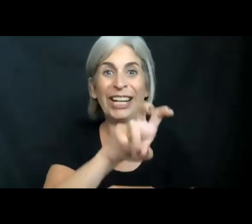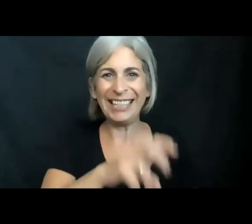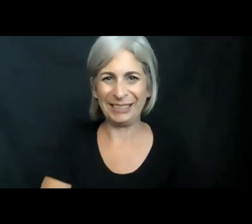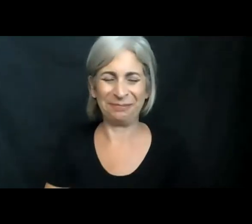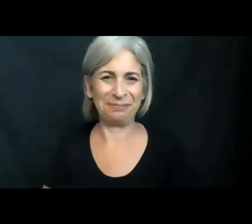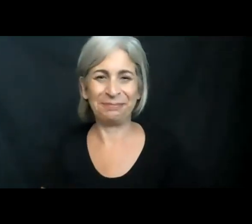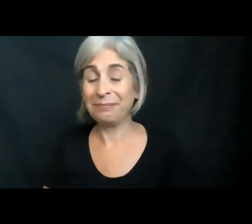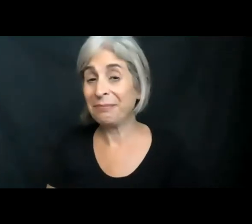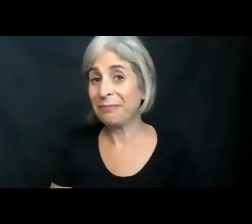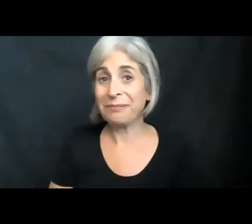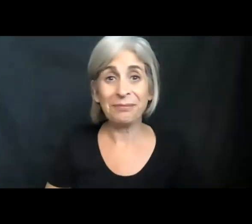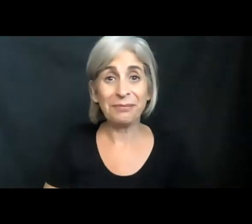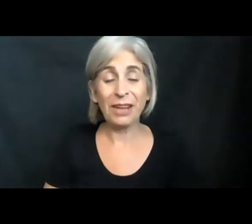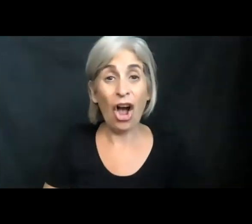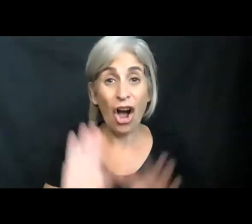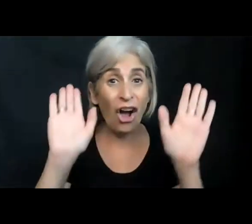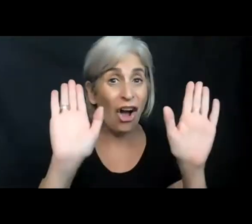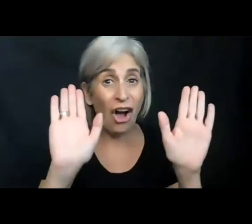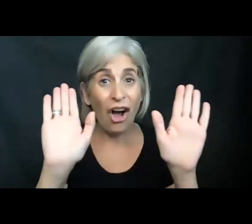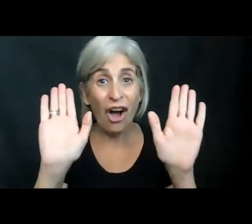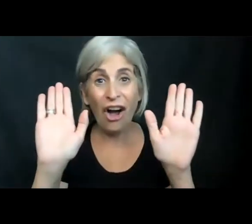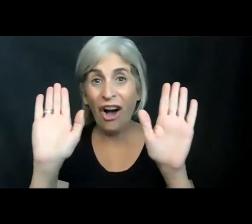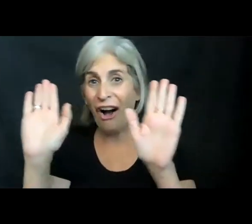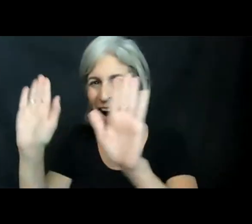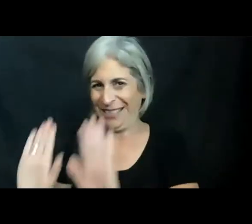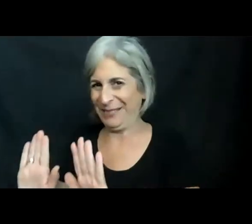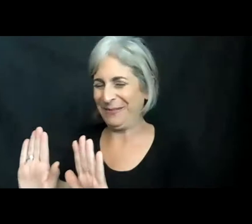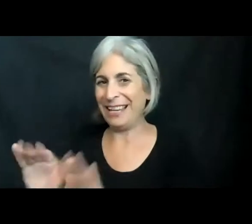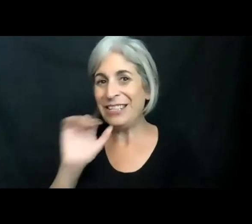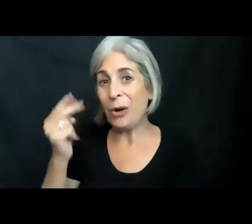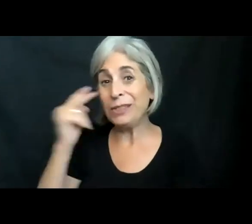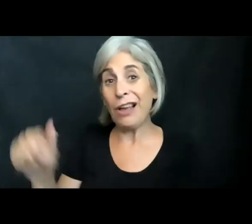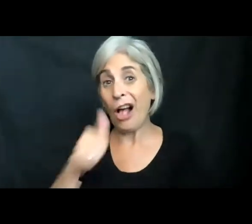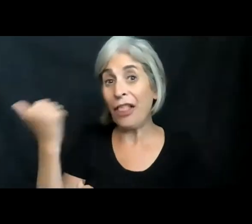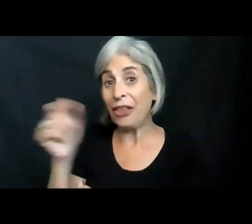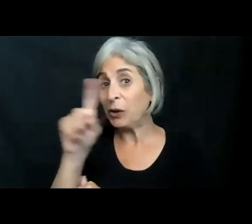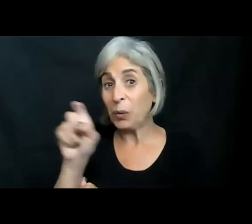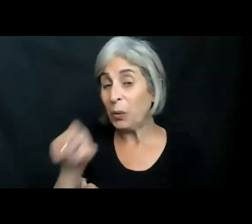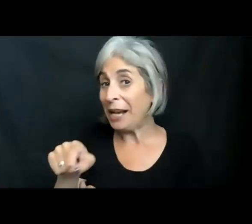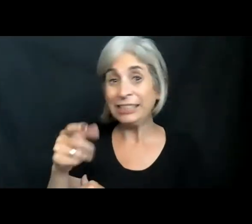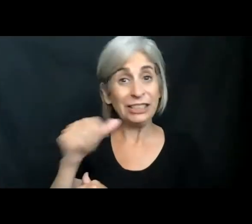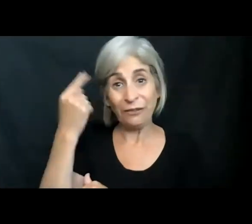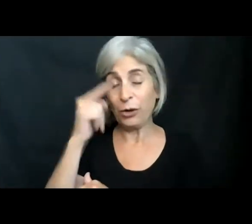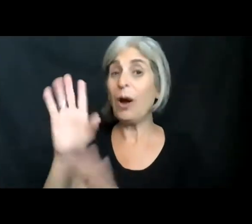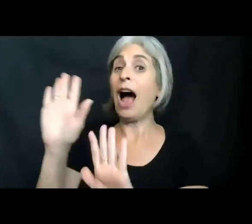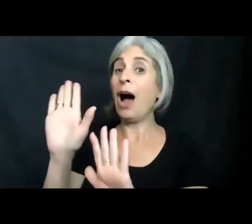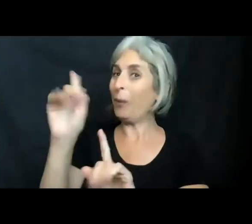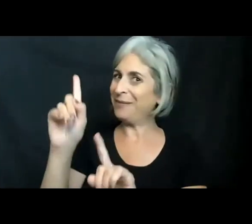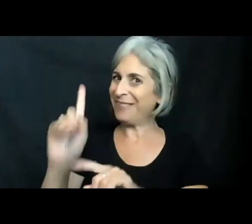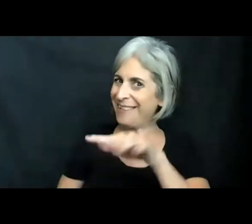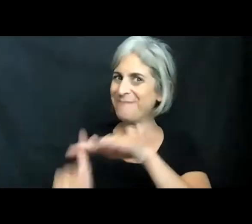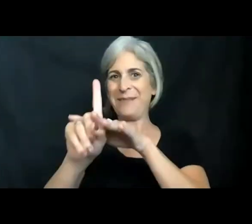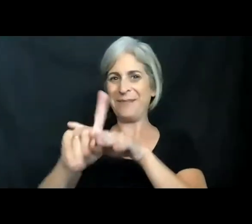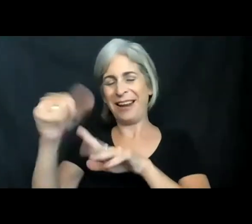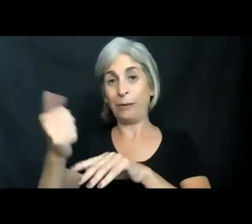Awesome. So I don't see any other questions. Oh, just got another one.